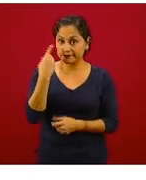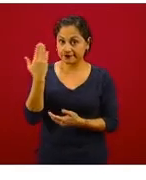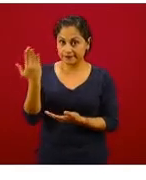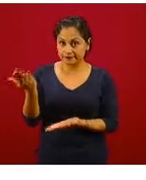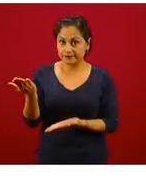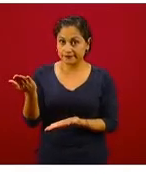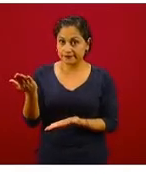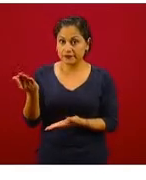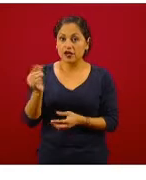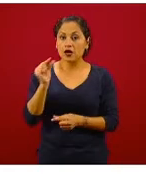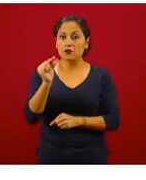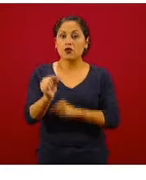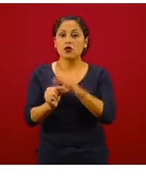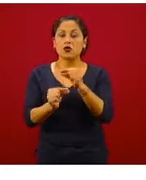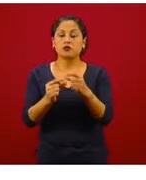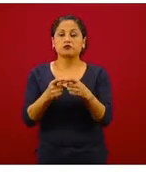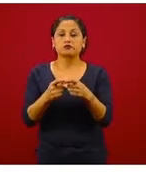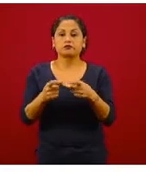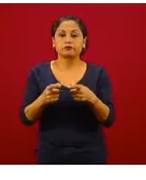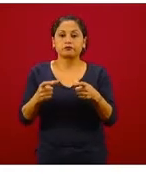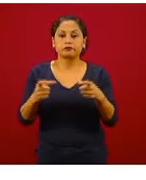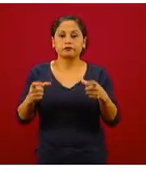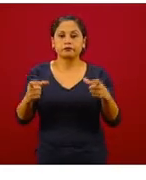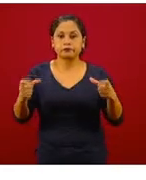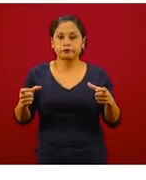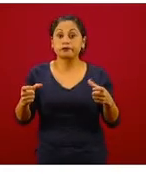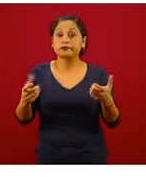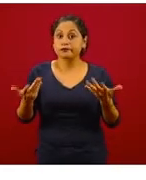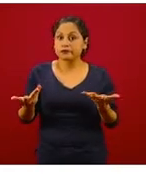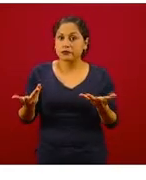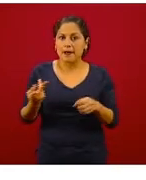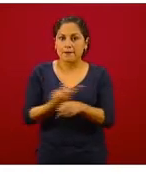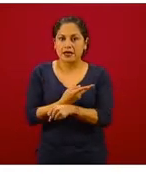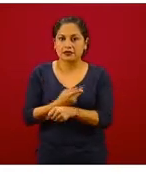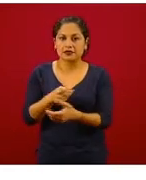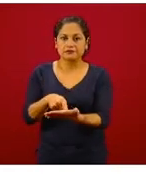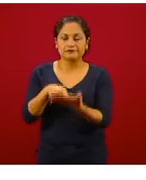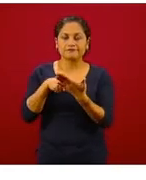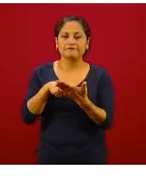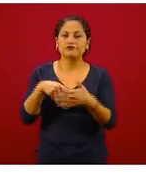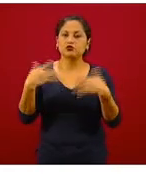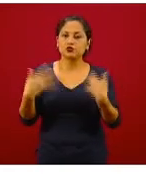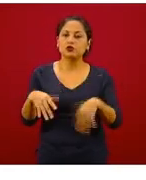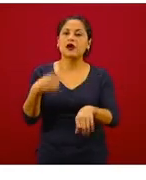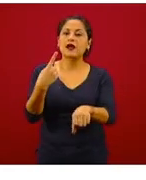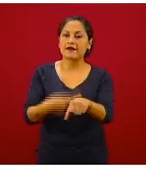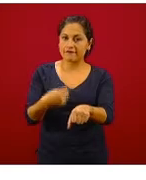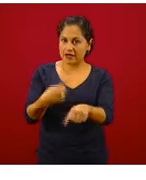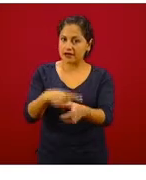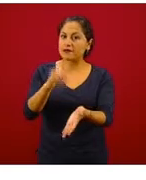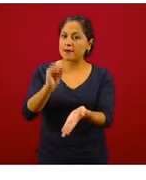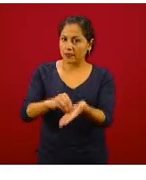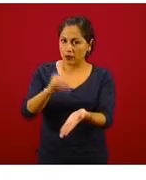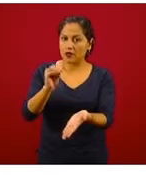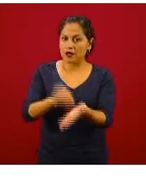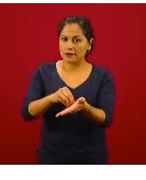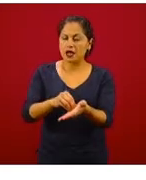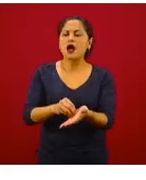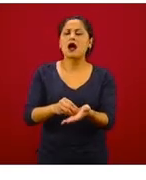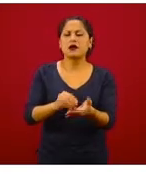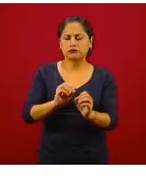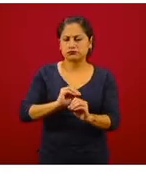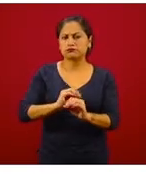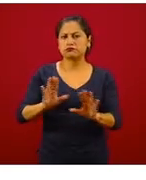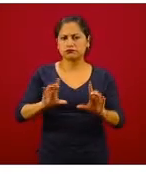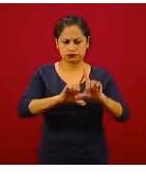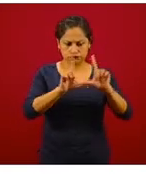from the last 14 days, and you can see that recent cases are increasing. So this is a very active pandemic,